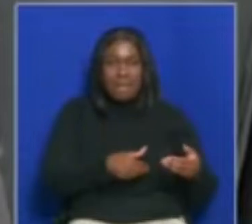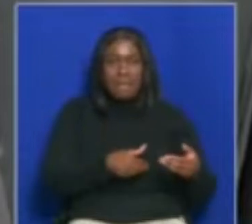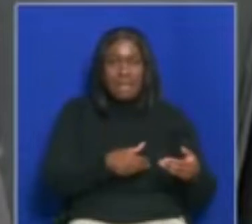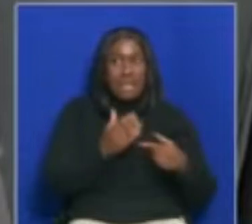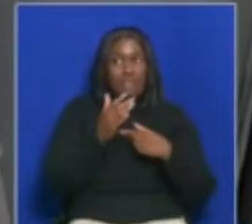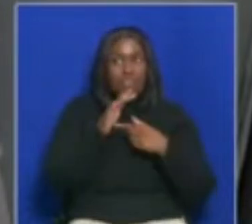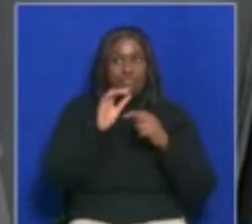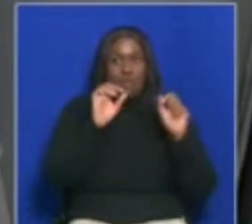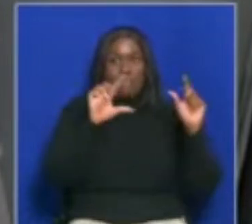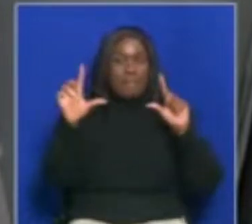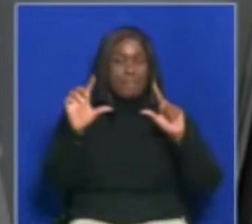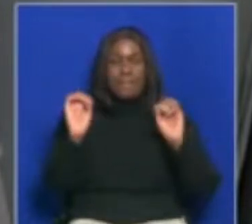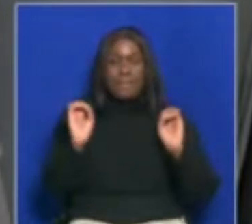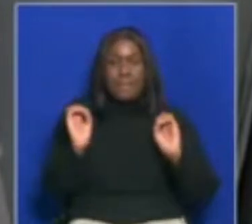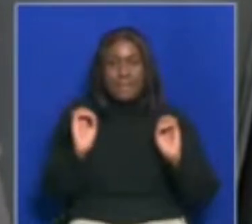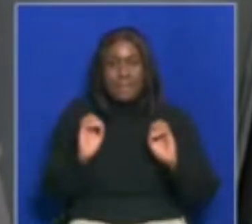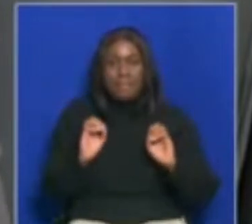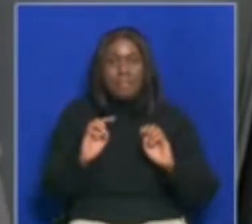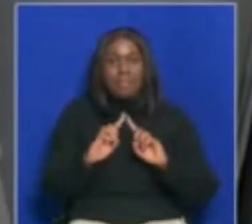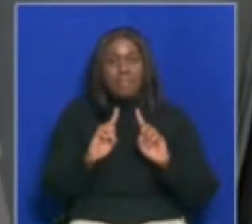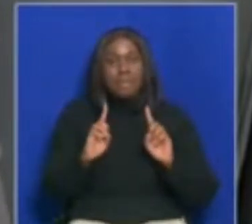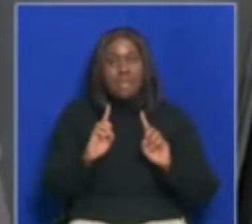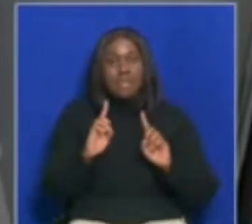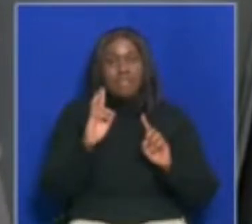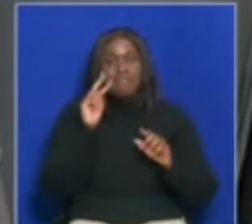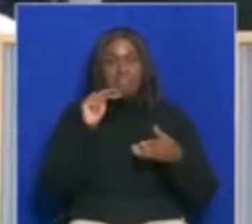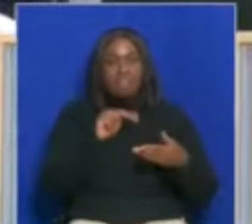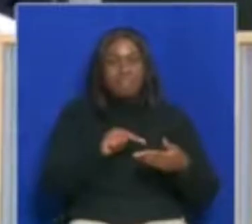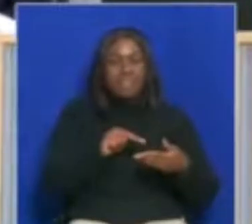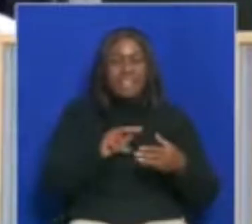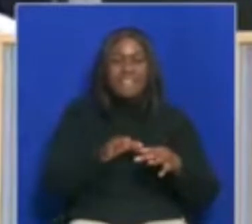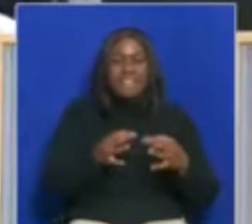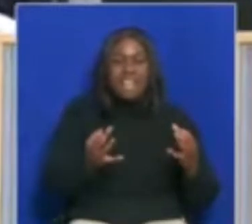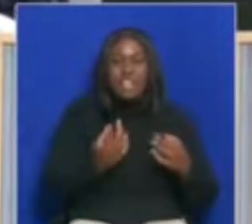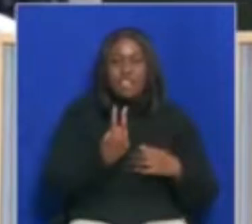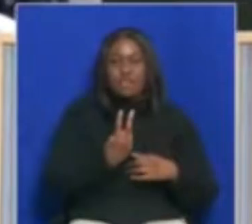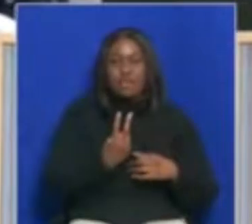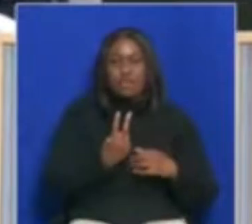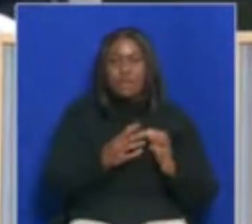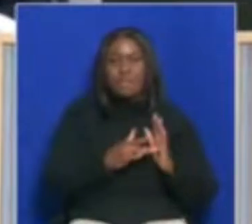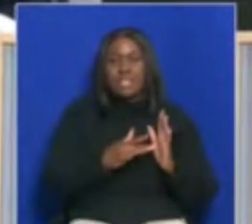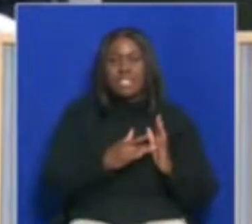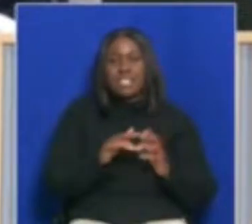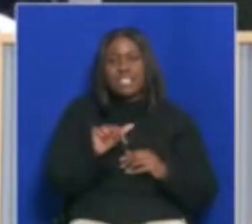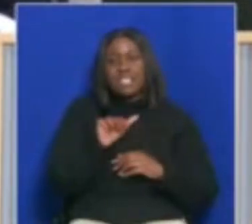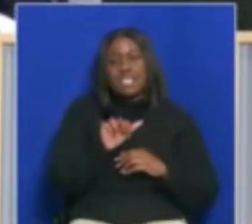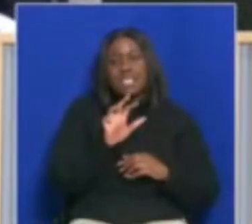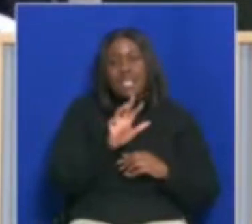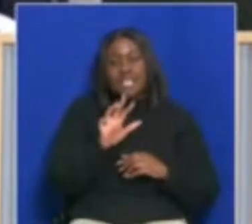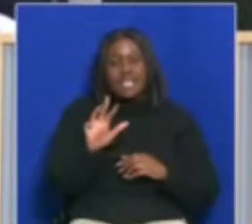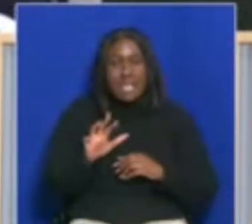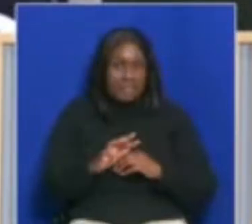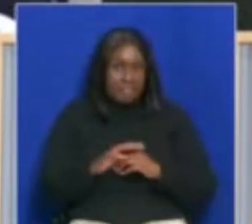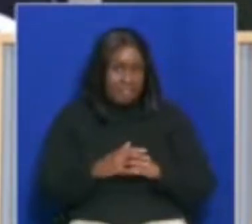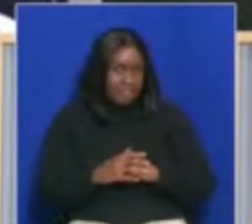if I can ask you to look at file 2, page 699. 699.